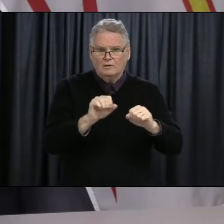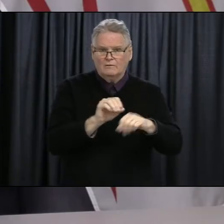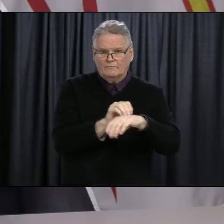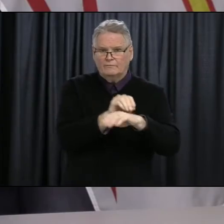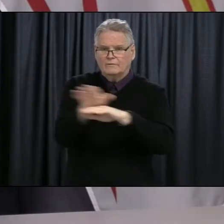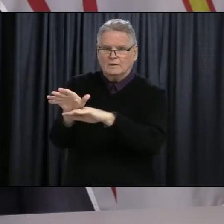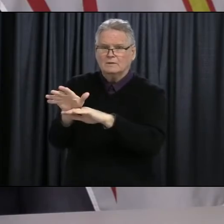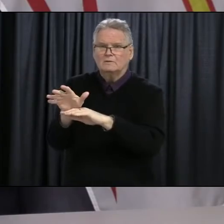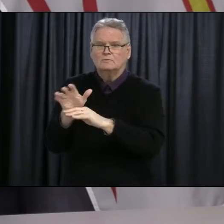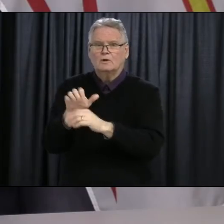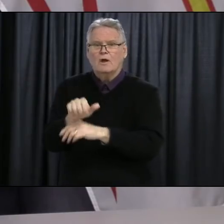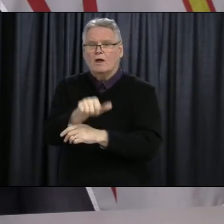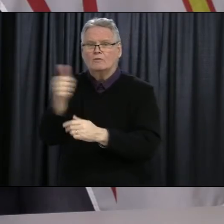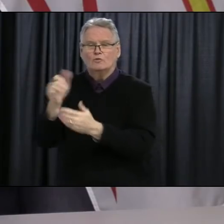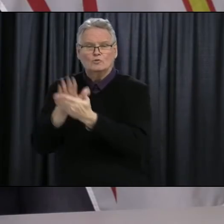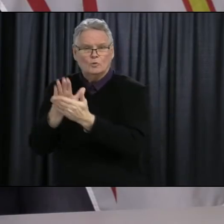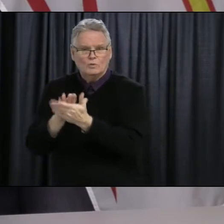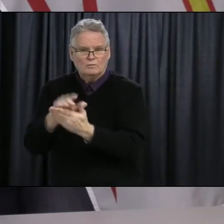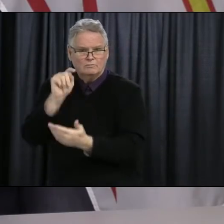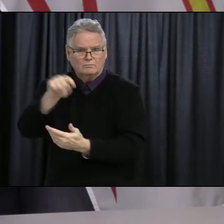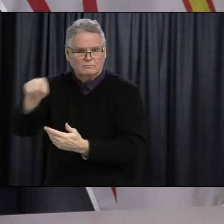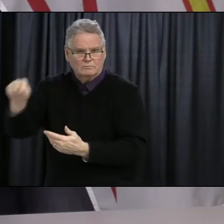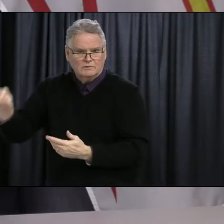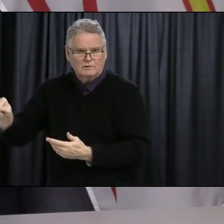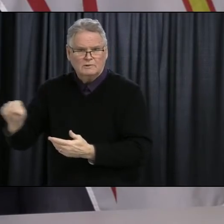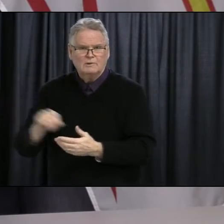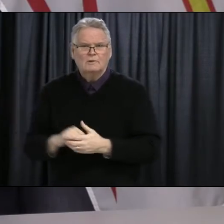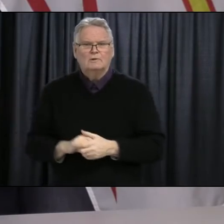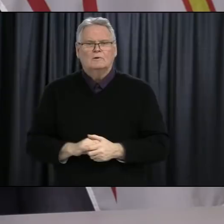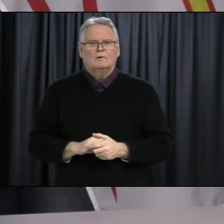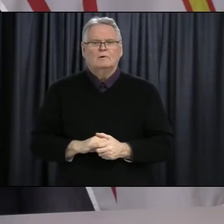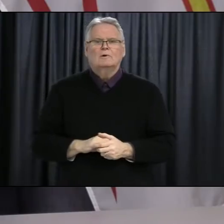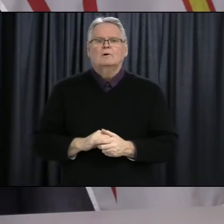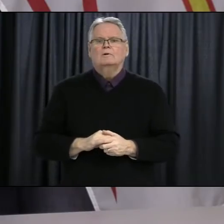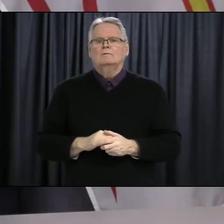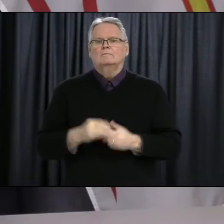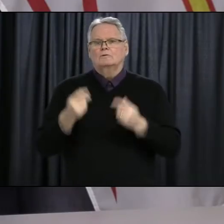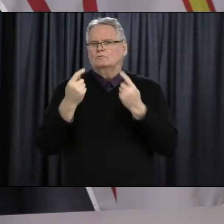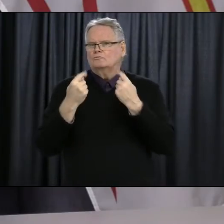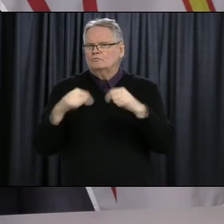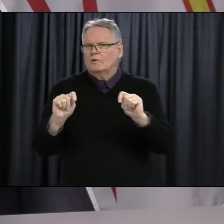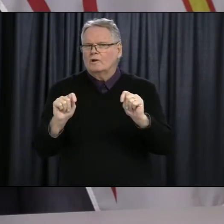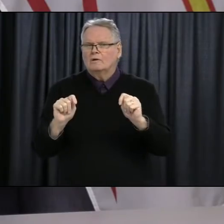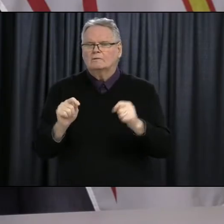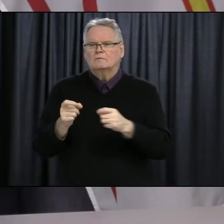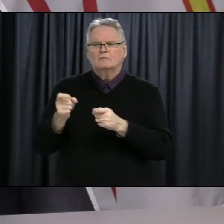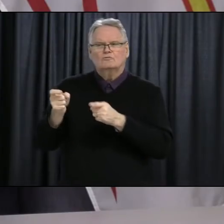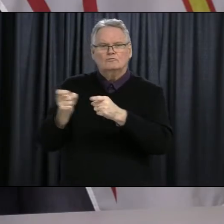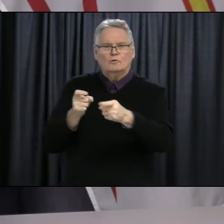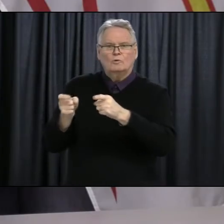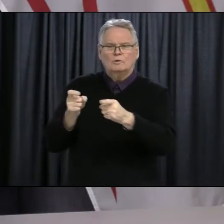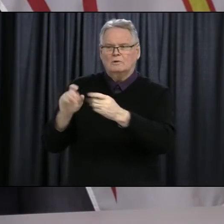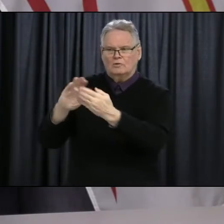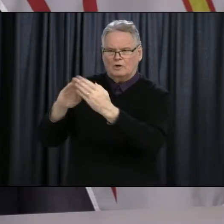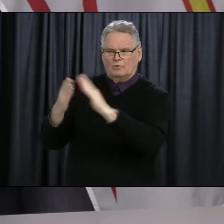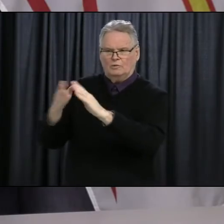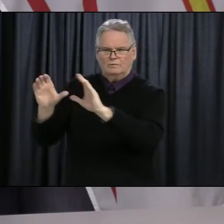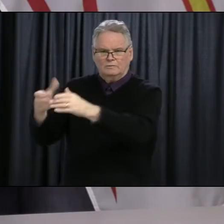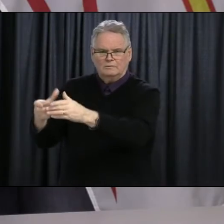reduce spread through the community as a way, if we keep our community safe, we can keep our schools safe. So